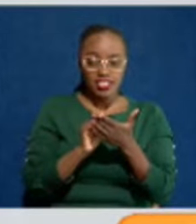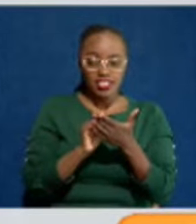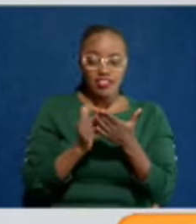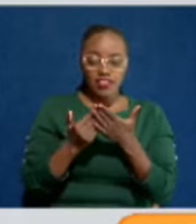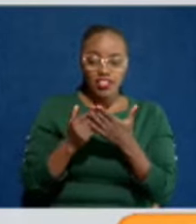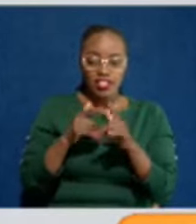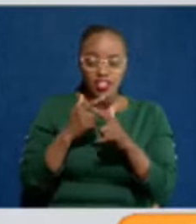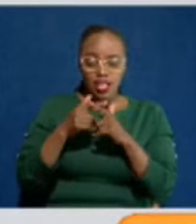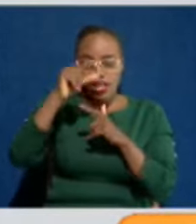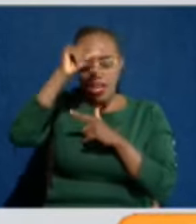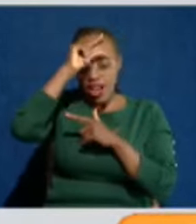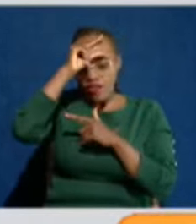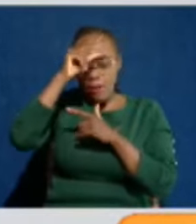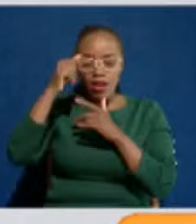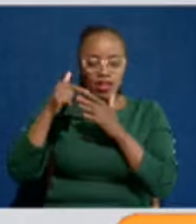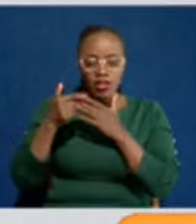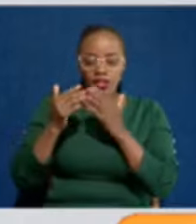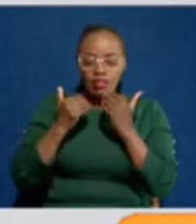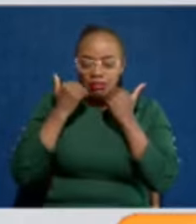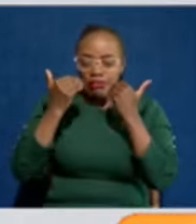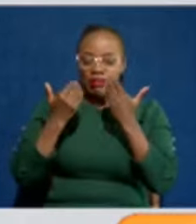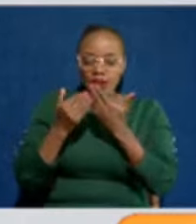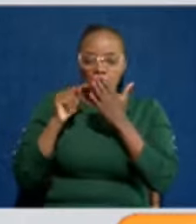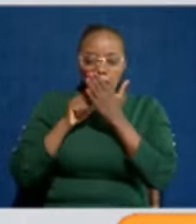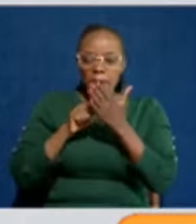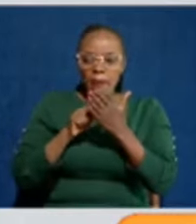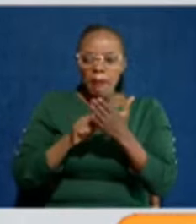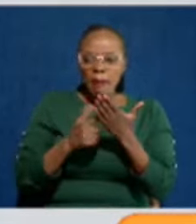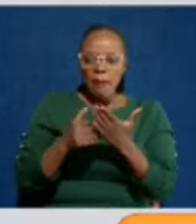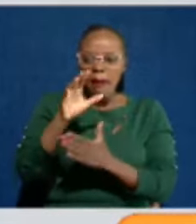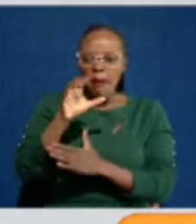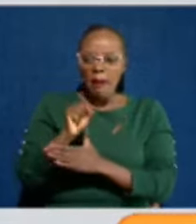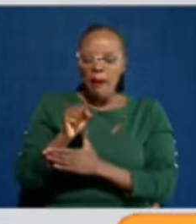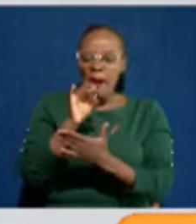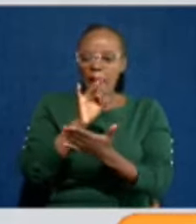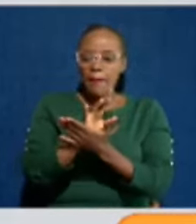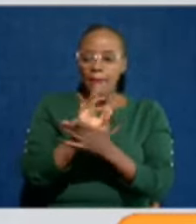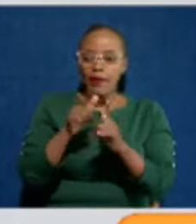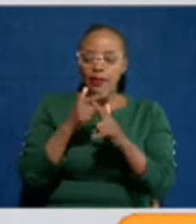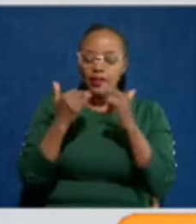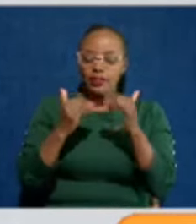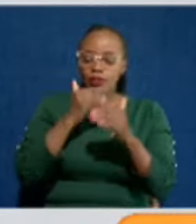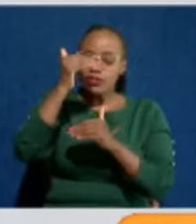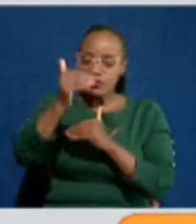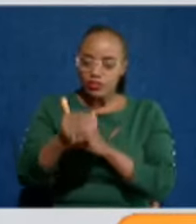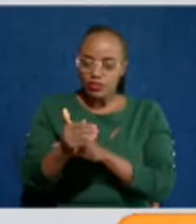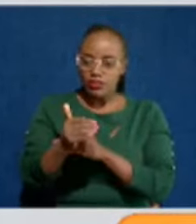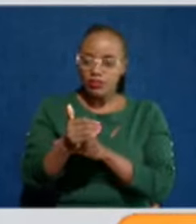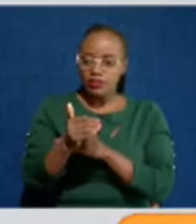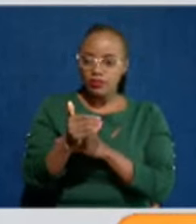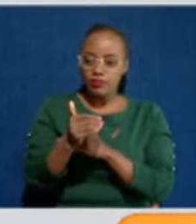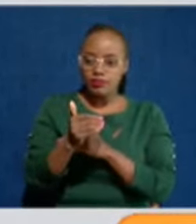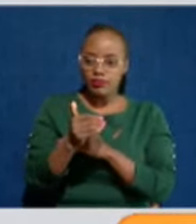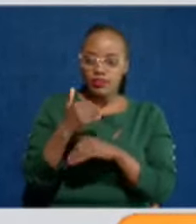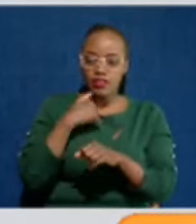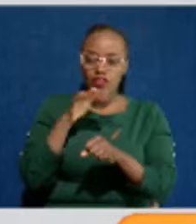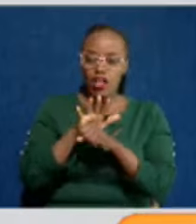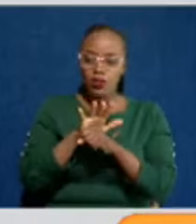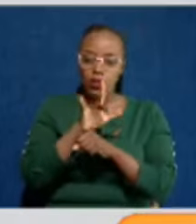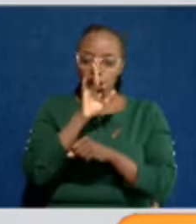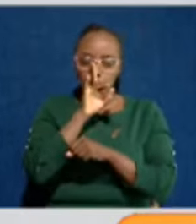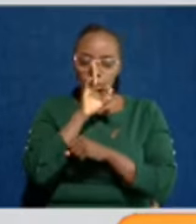pressure on government led to the dissolution of the cabinet. Yeah. Now from there was a lot of silence